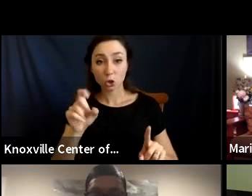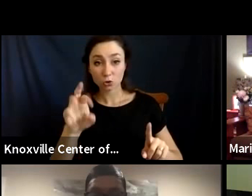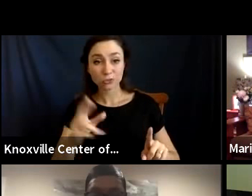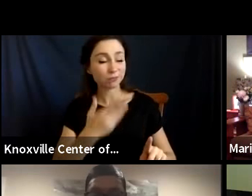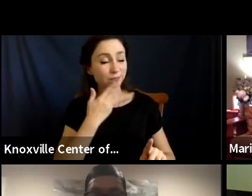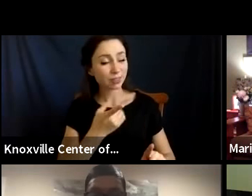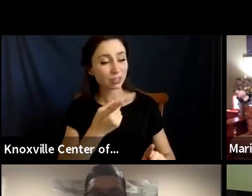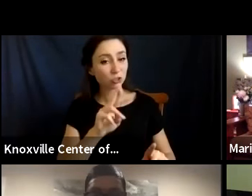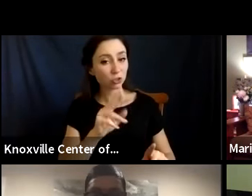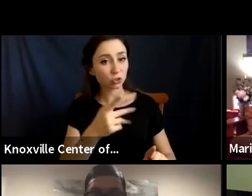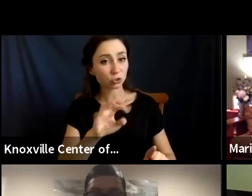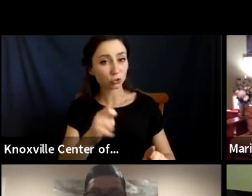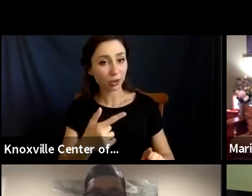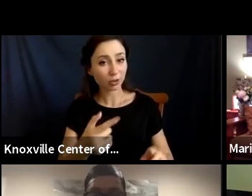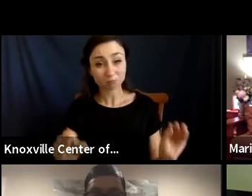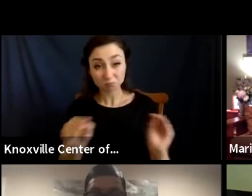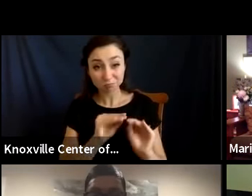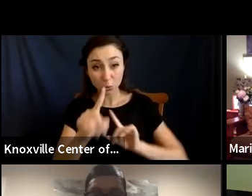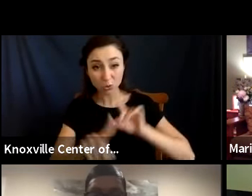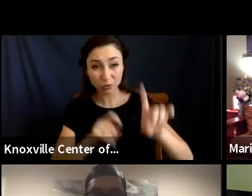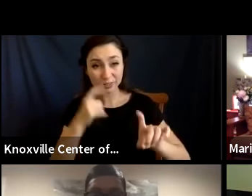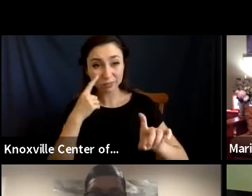Dr. Gregg's presentation?